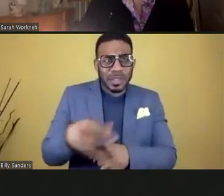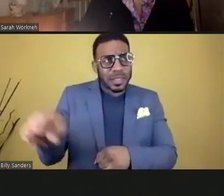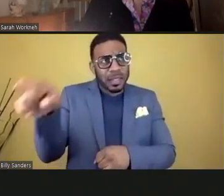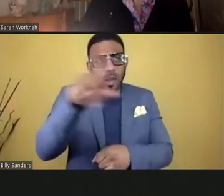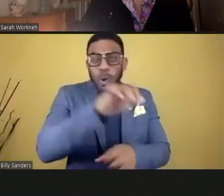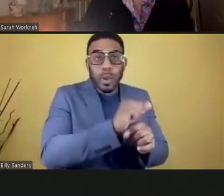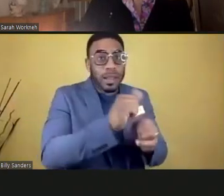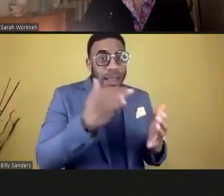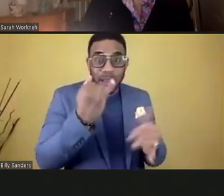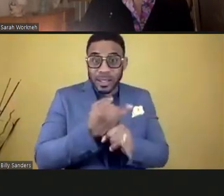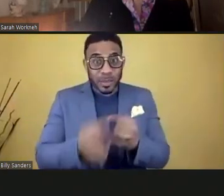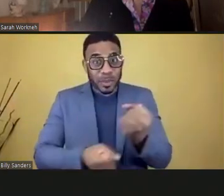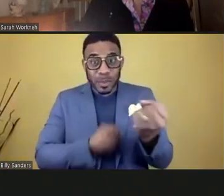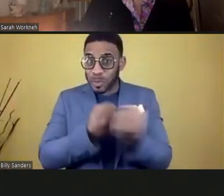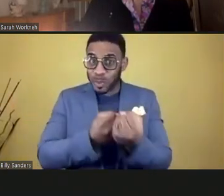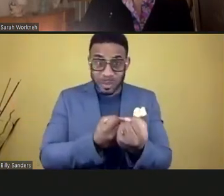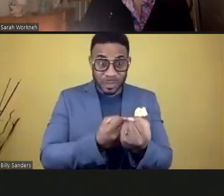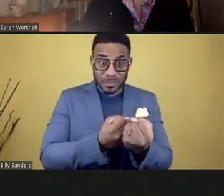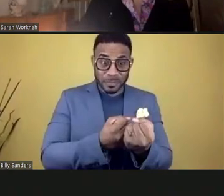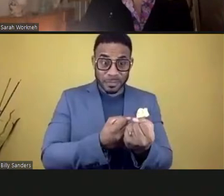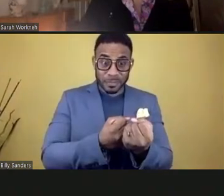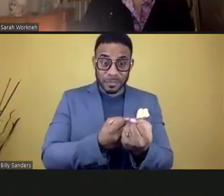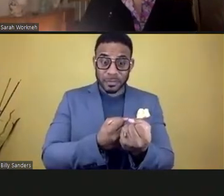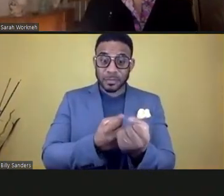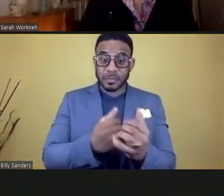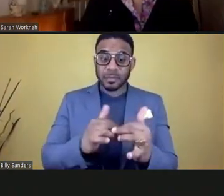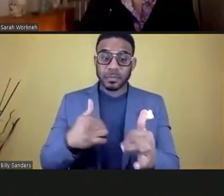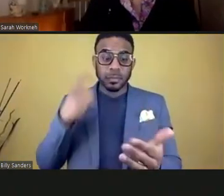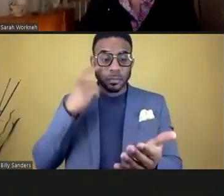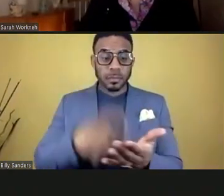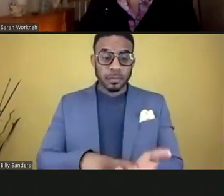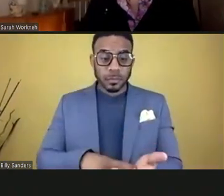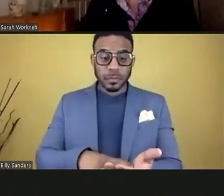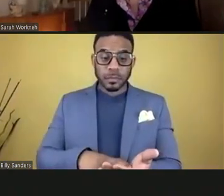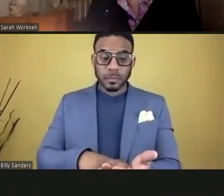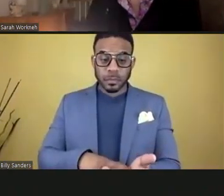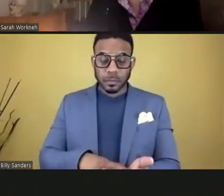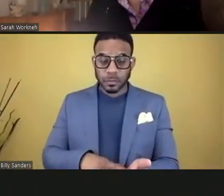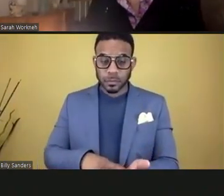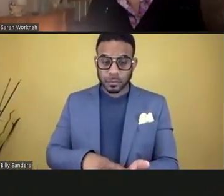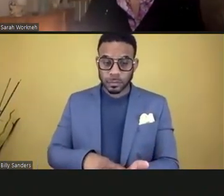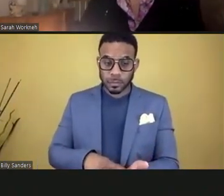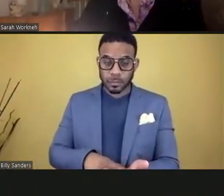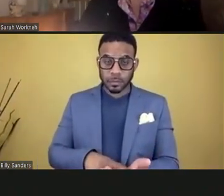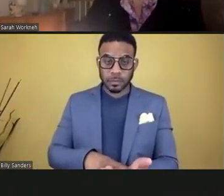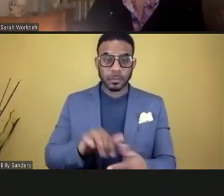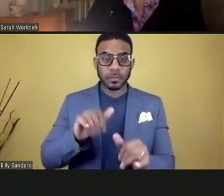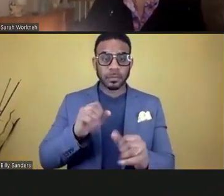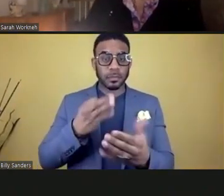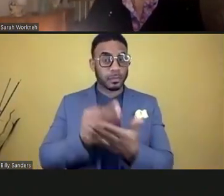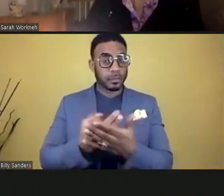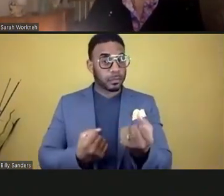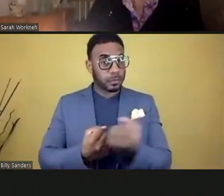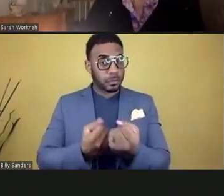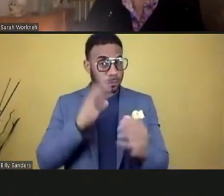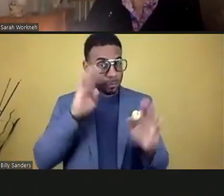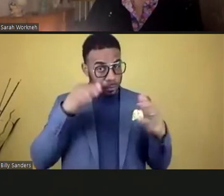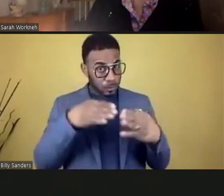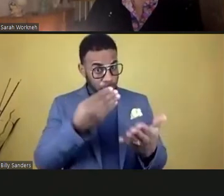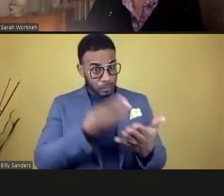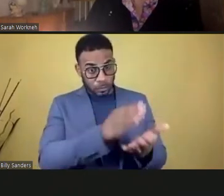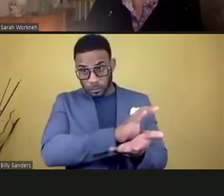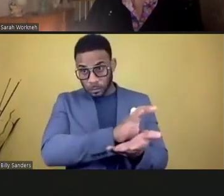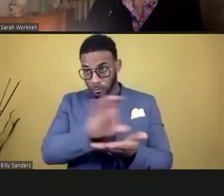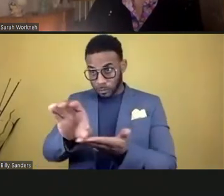without institutional support. And so how do we recognize that, and how can funders you know, focus funding